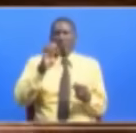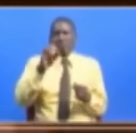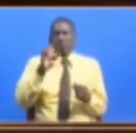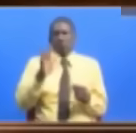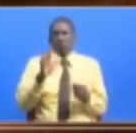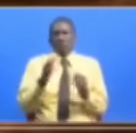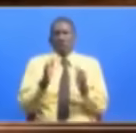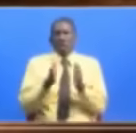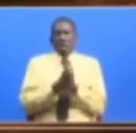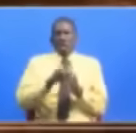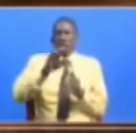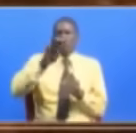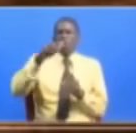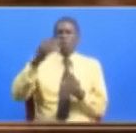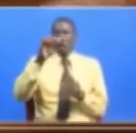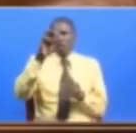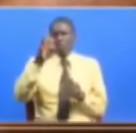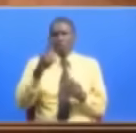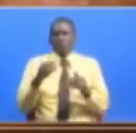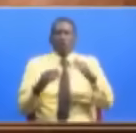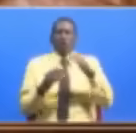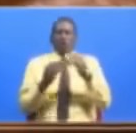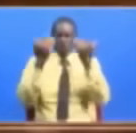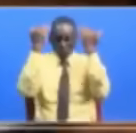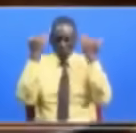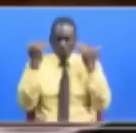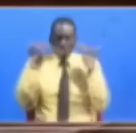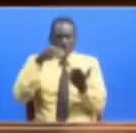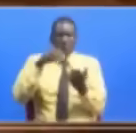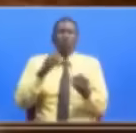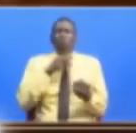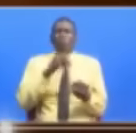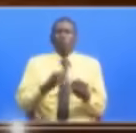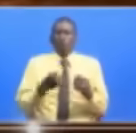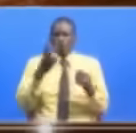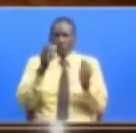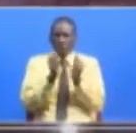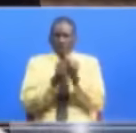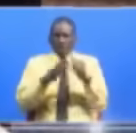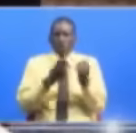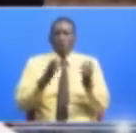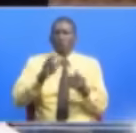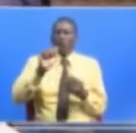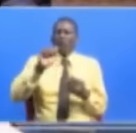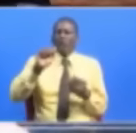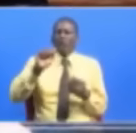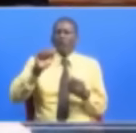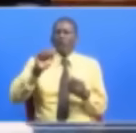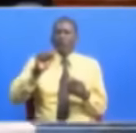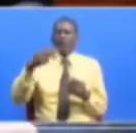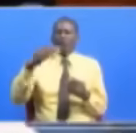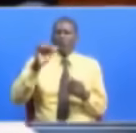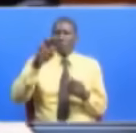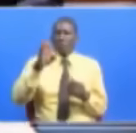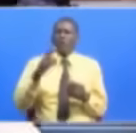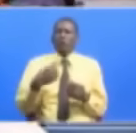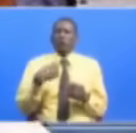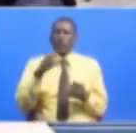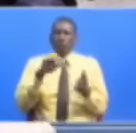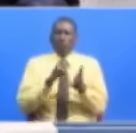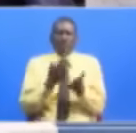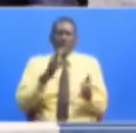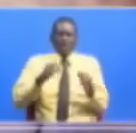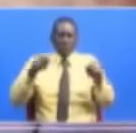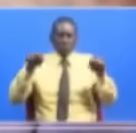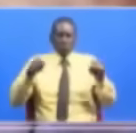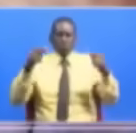Mohammed and Anor senior counsel petition of 2018, where Ahmednasir was made aware that any further attacks will not